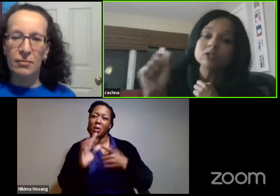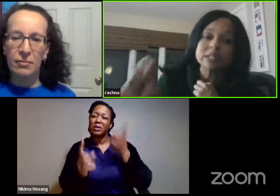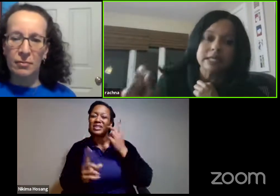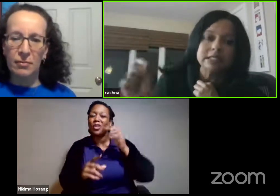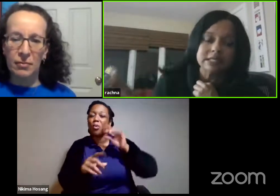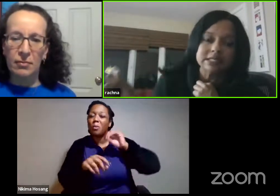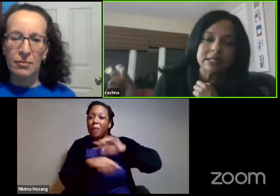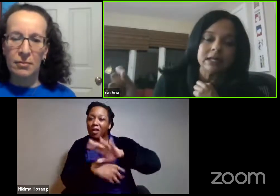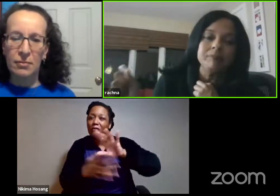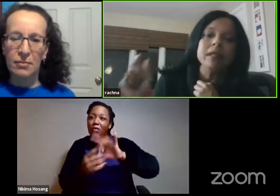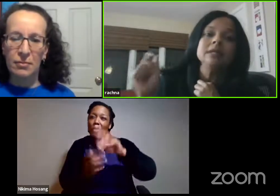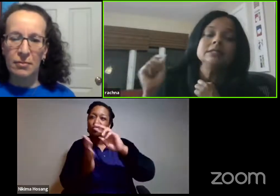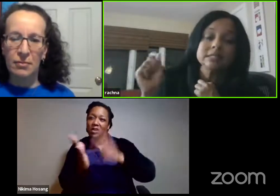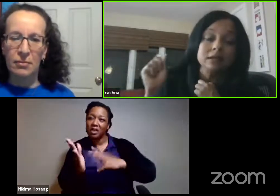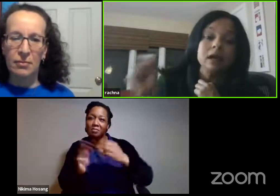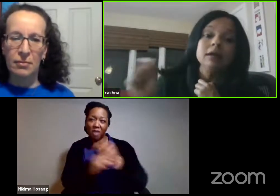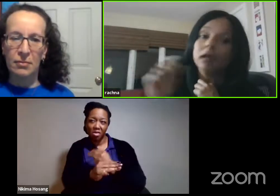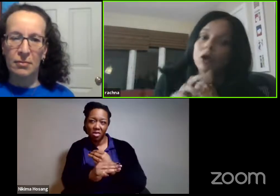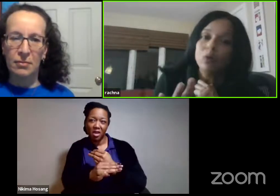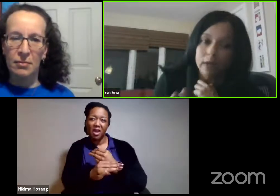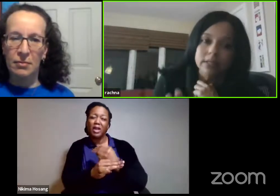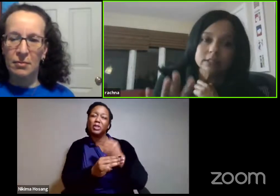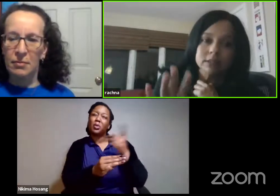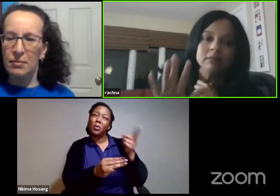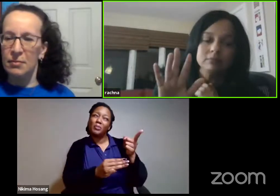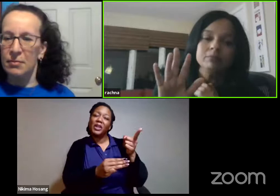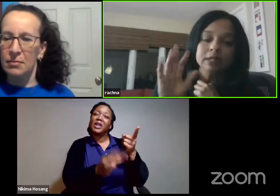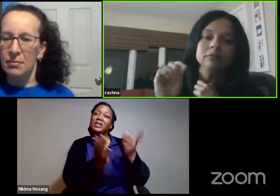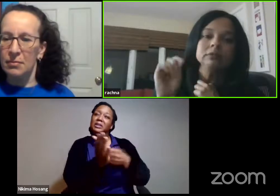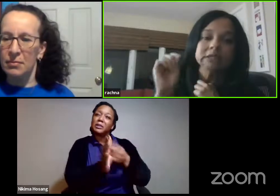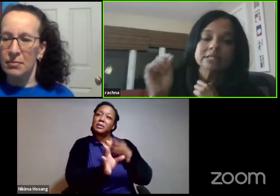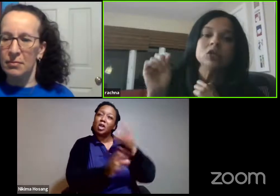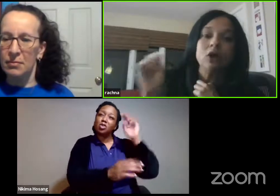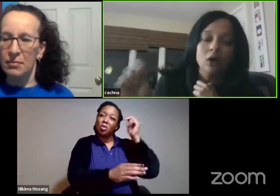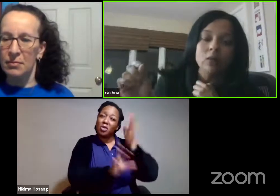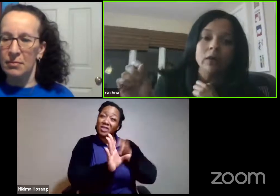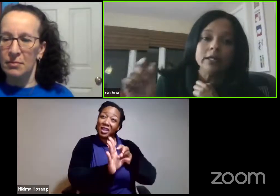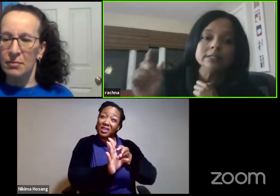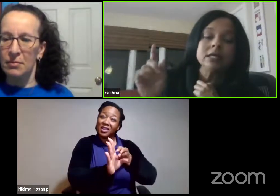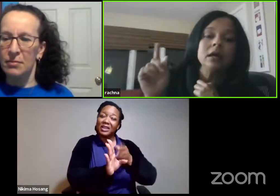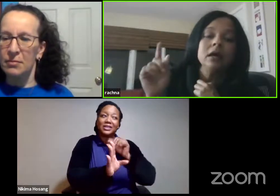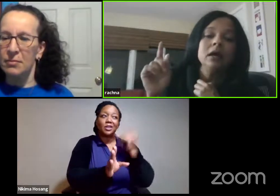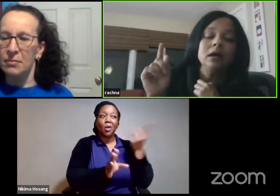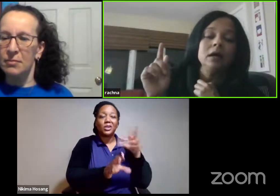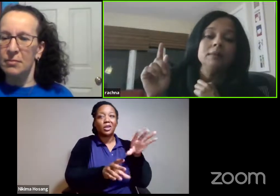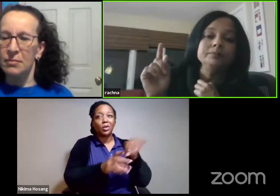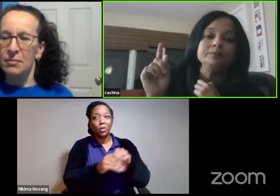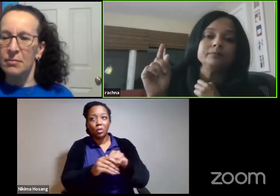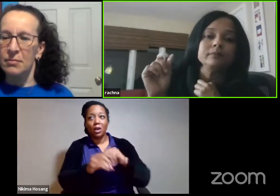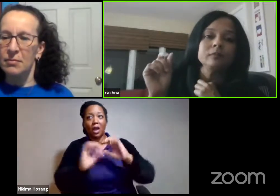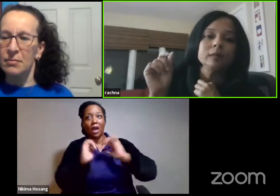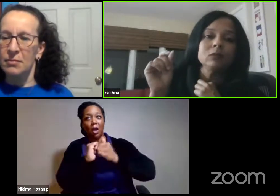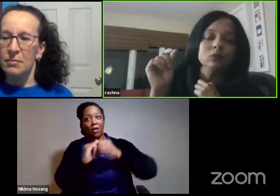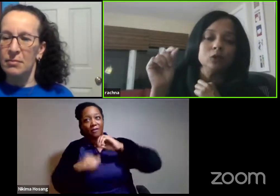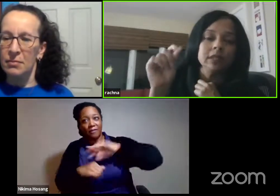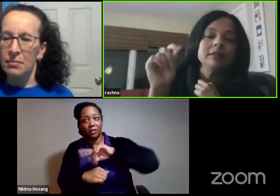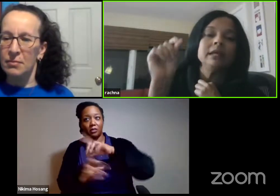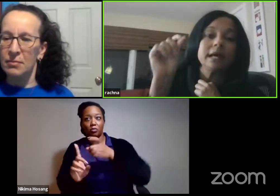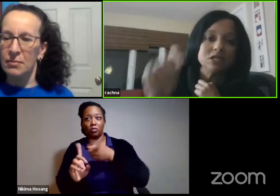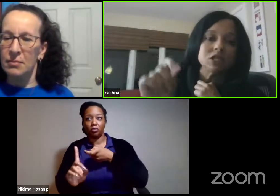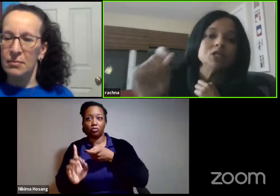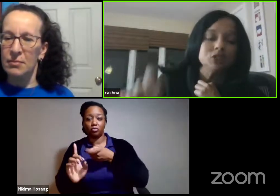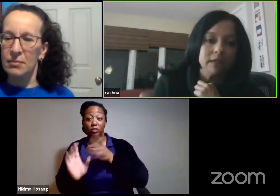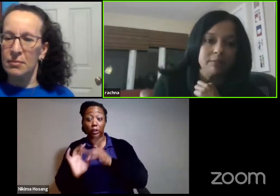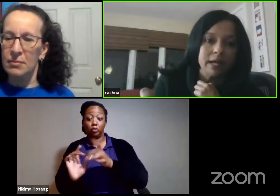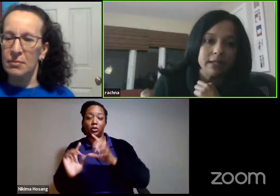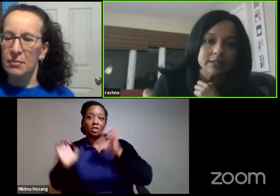neuropsych testing does not, not always, but doesn't always look